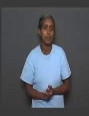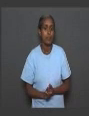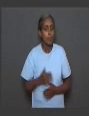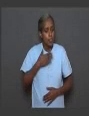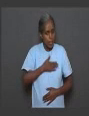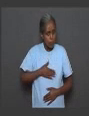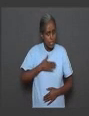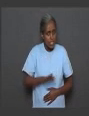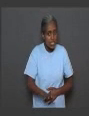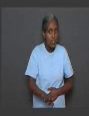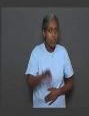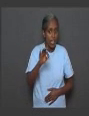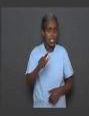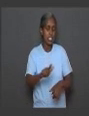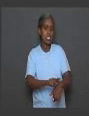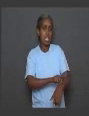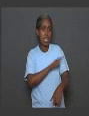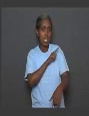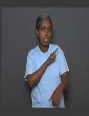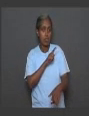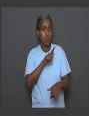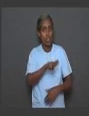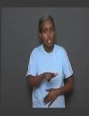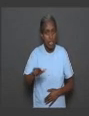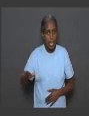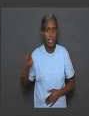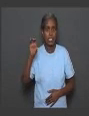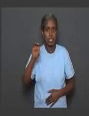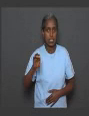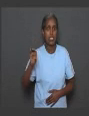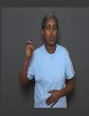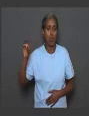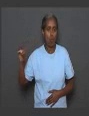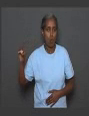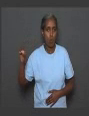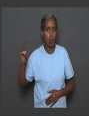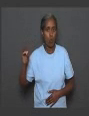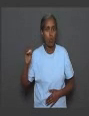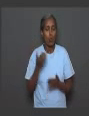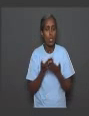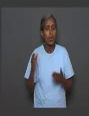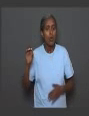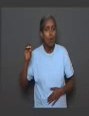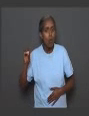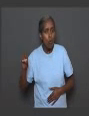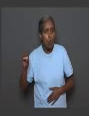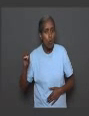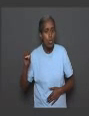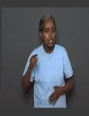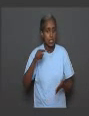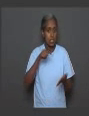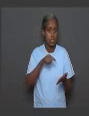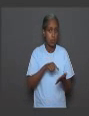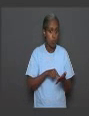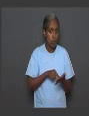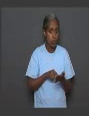Please find the length of line CO, where O is the point